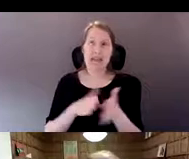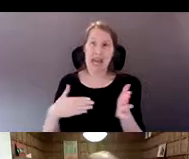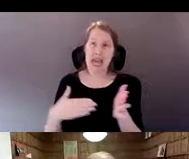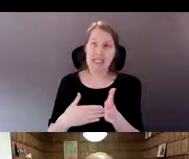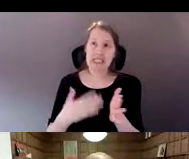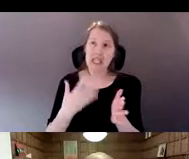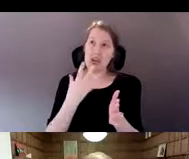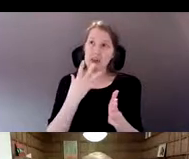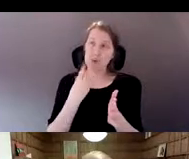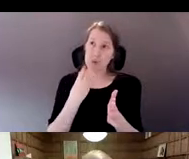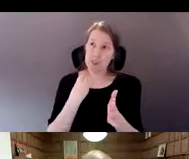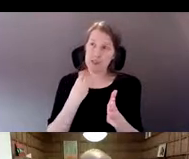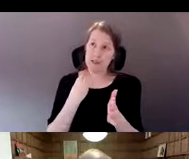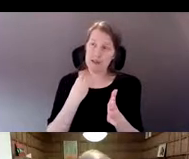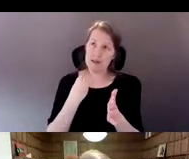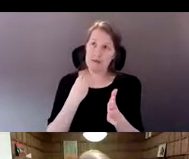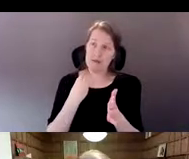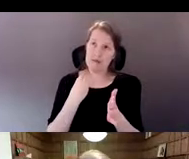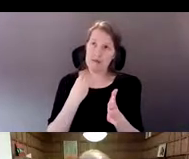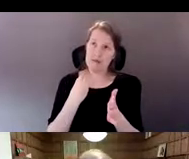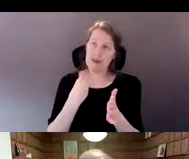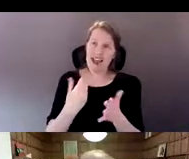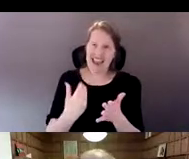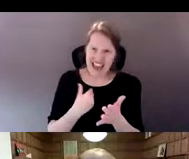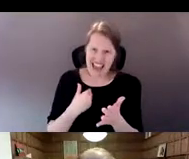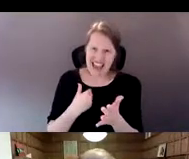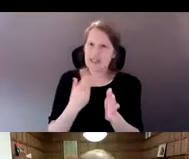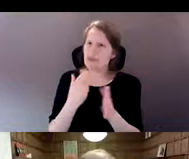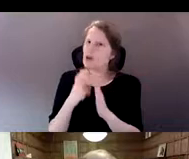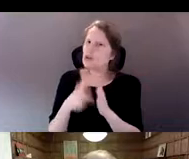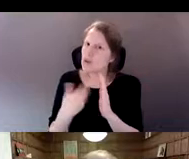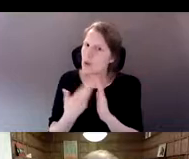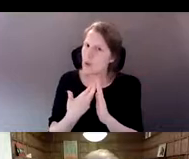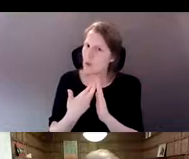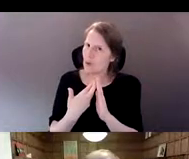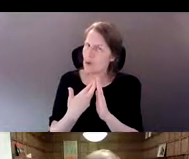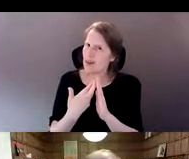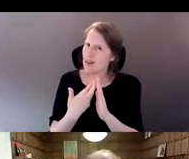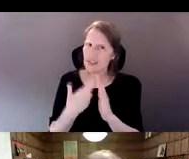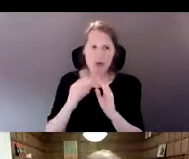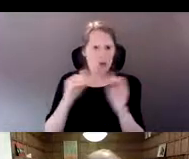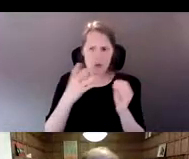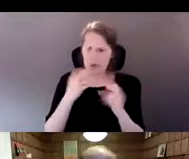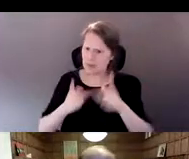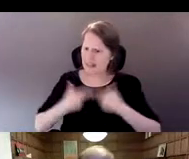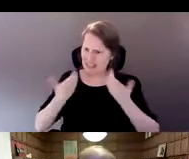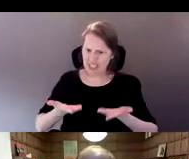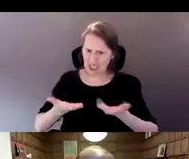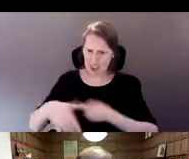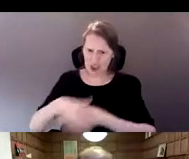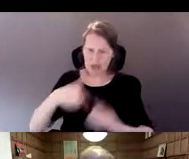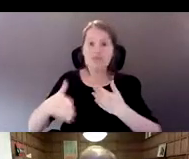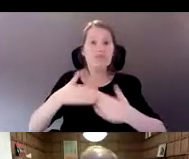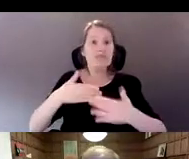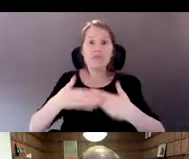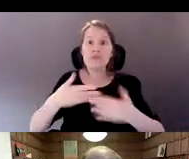achieve important and play an important role in societies where there are no Jews or in societies where there is